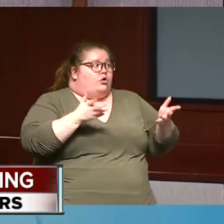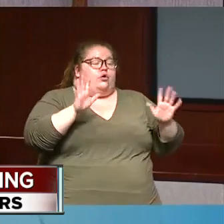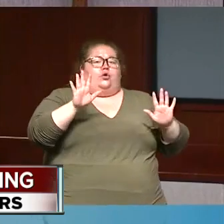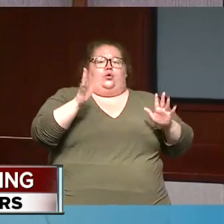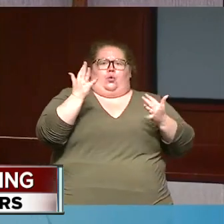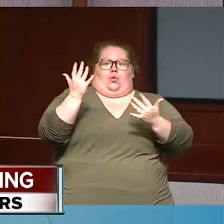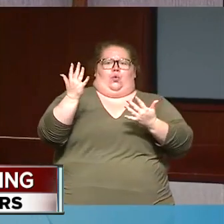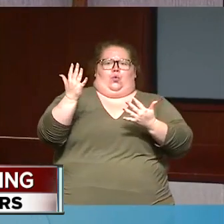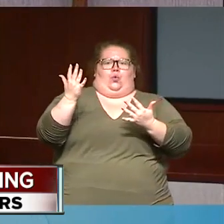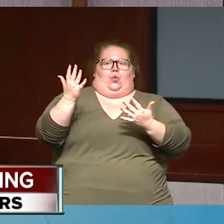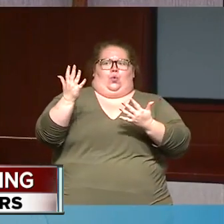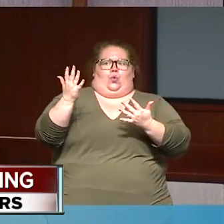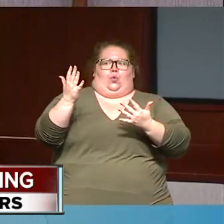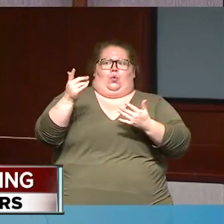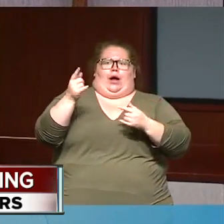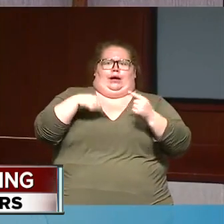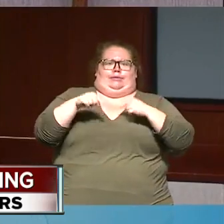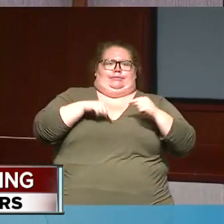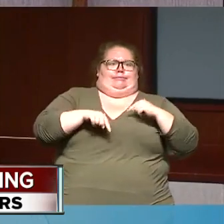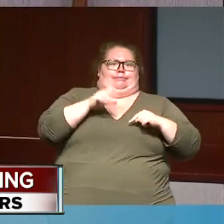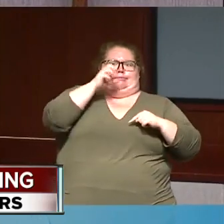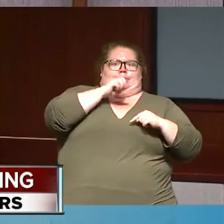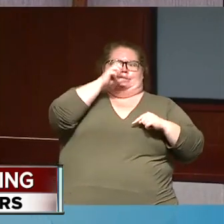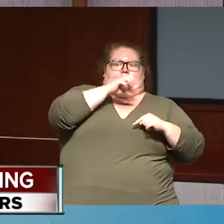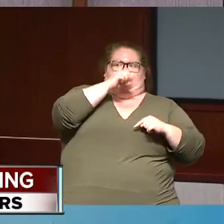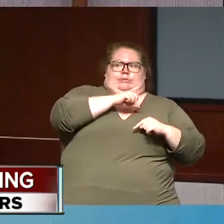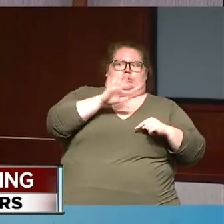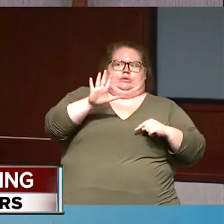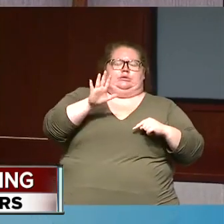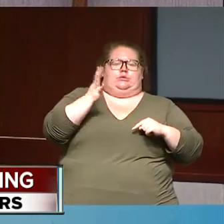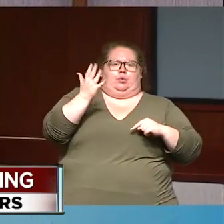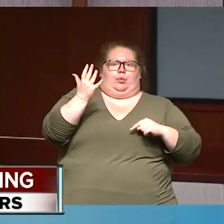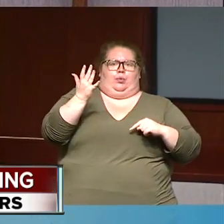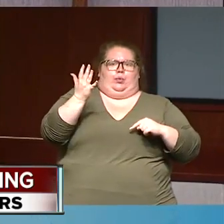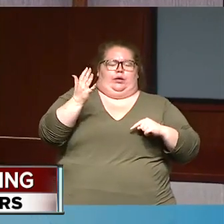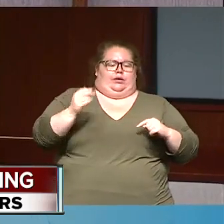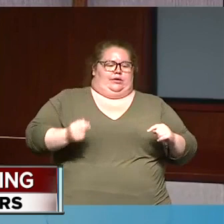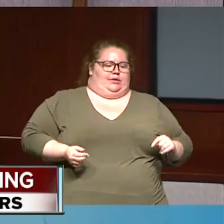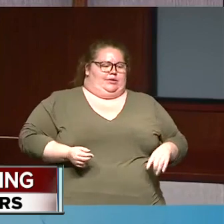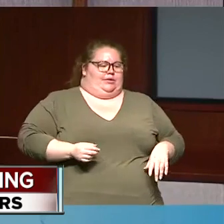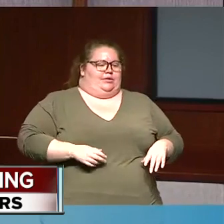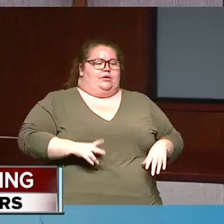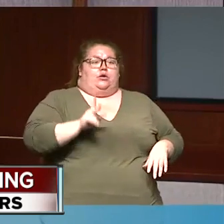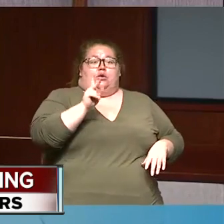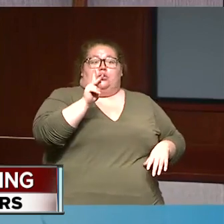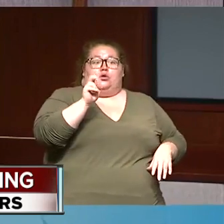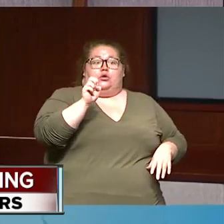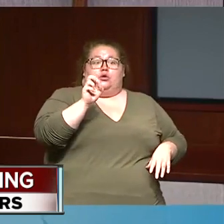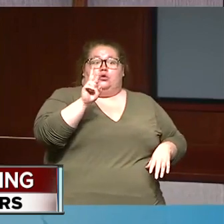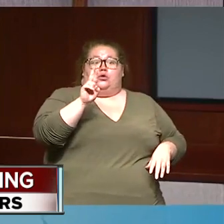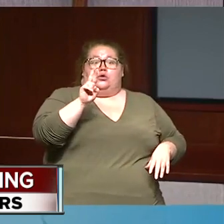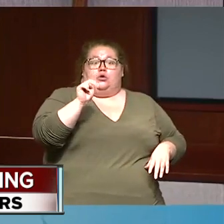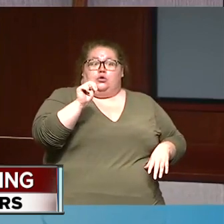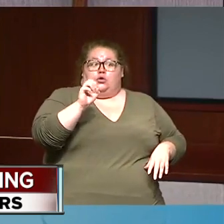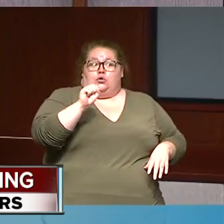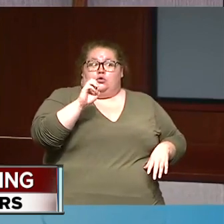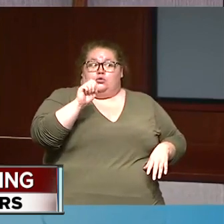back because I think we may have missed people on the star 6 option. So, Okay. Kern Soul. Anyone on the